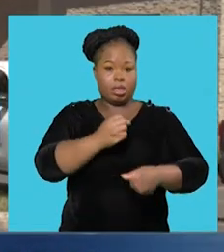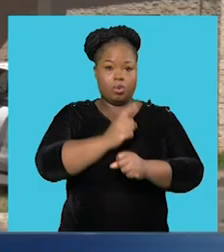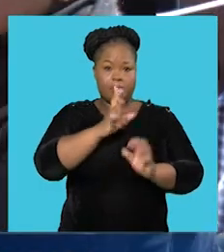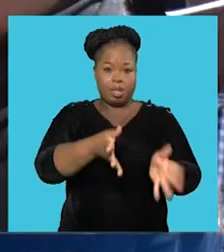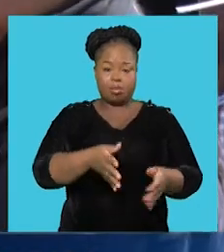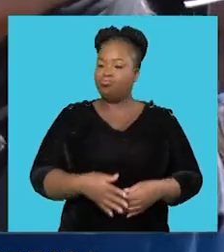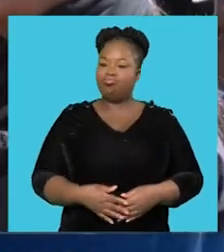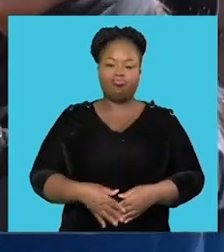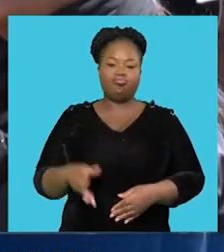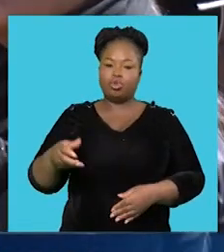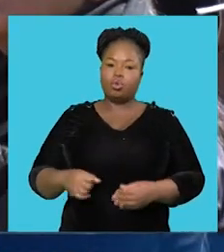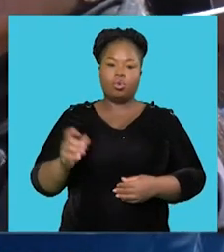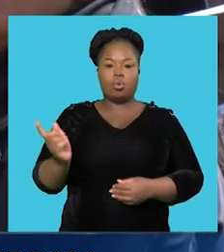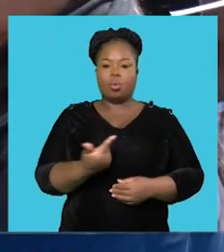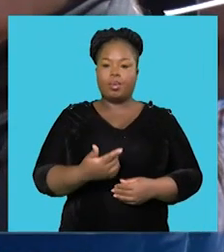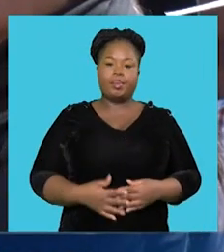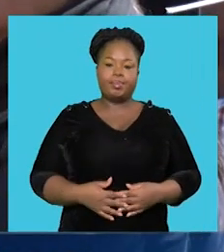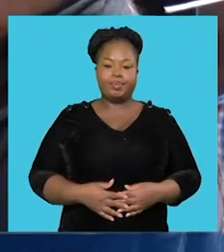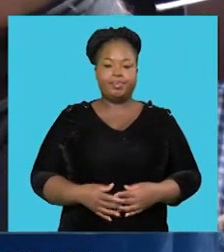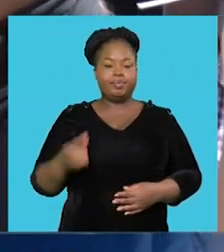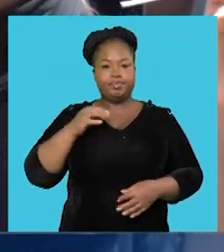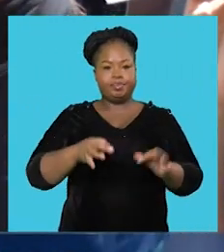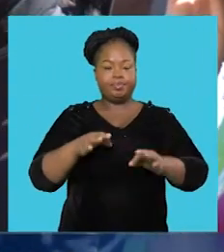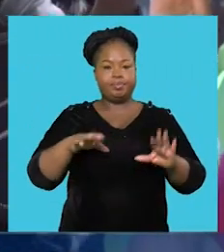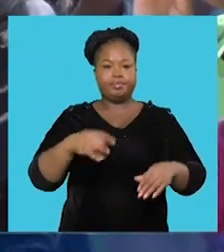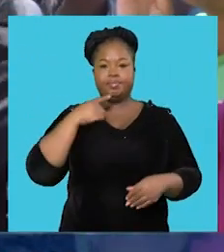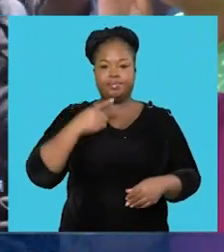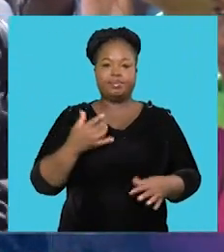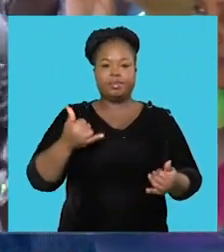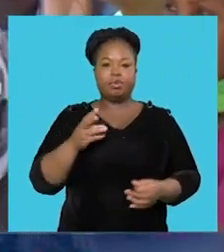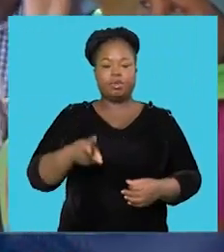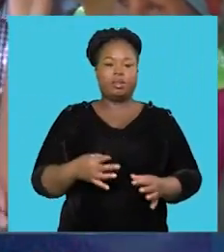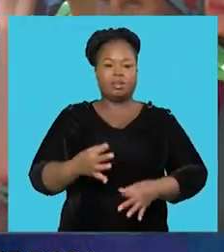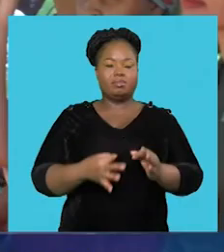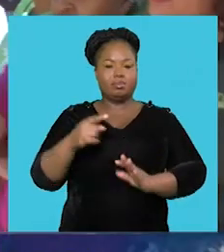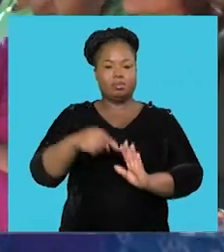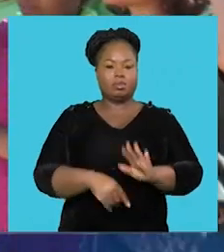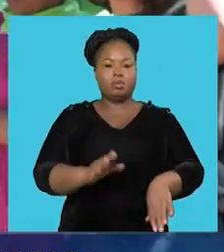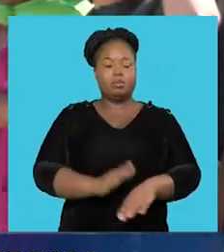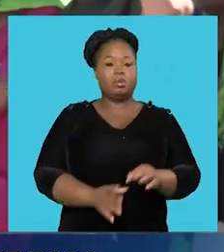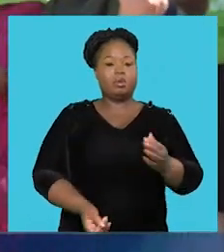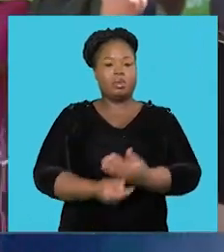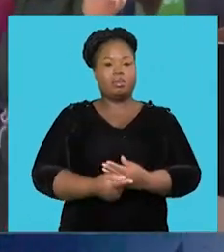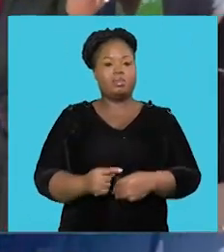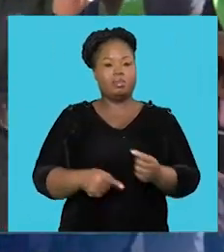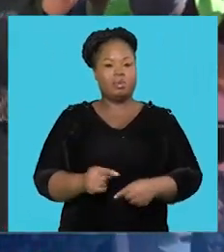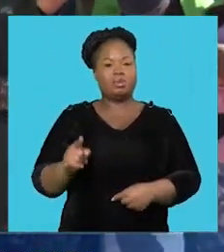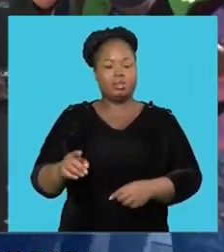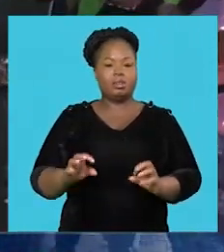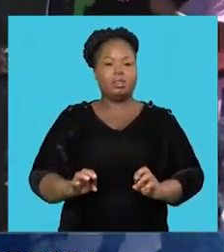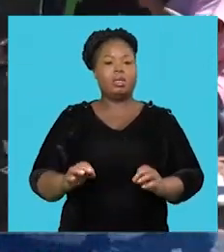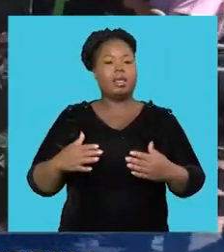the country. Eli qela lithi liza kunika ingqwalasela kwimiba etshisa ibunzi ejongene namaziko